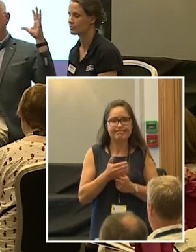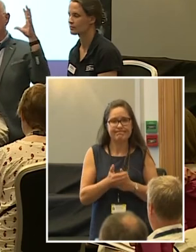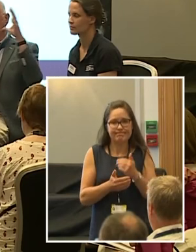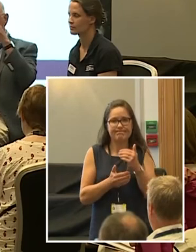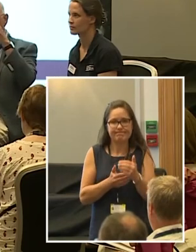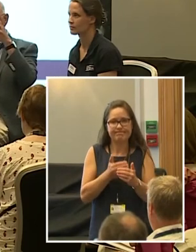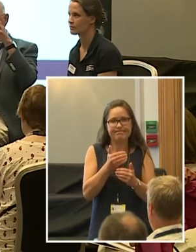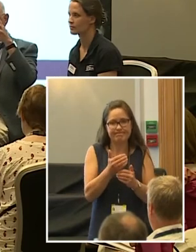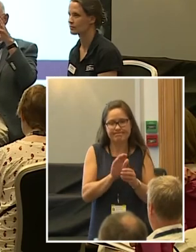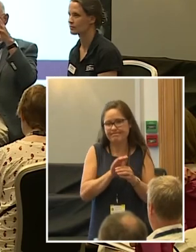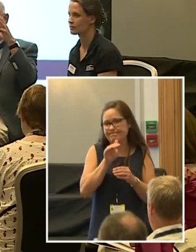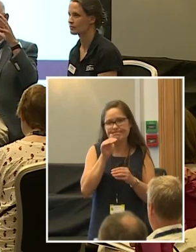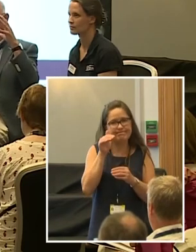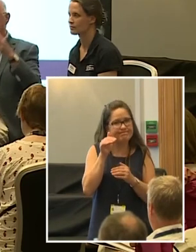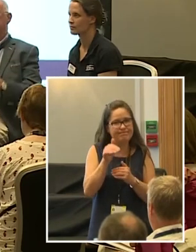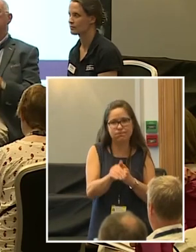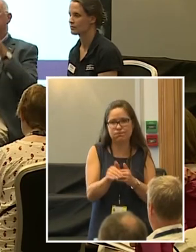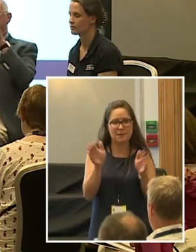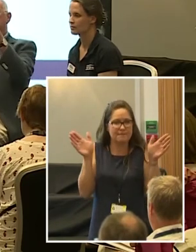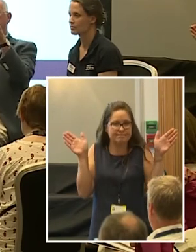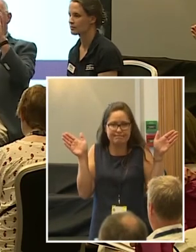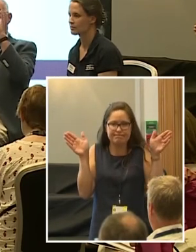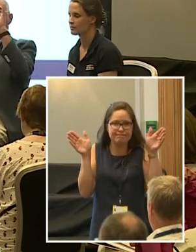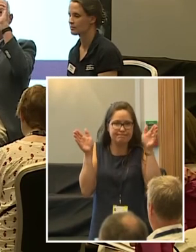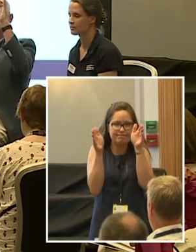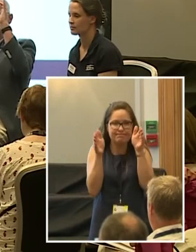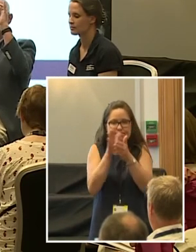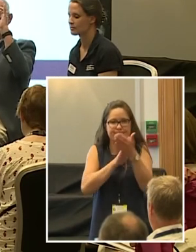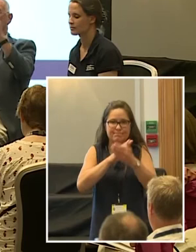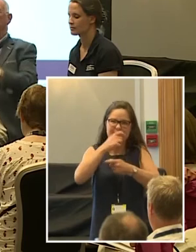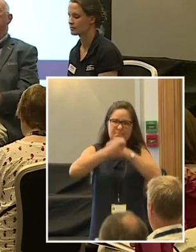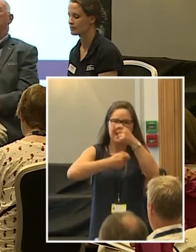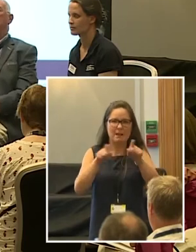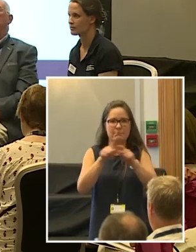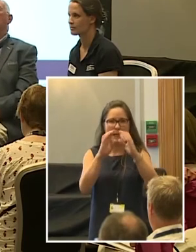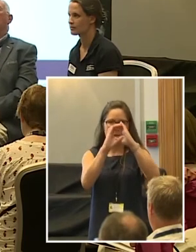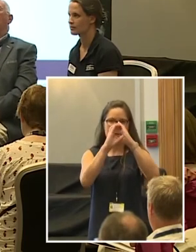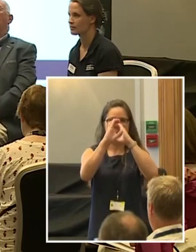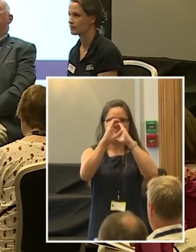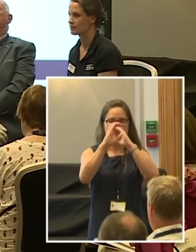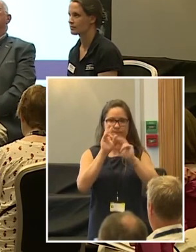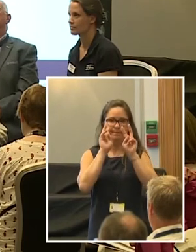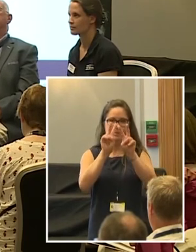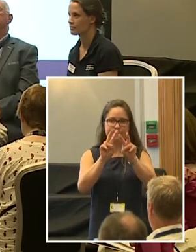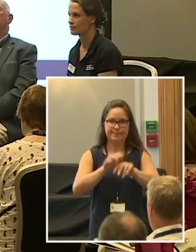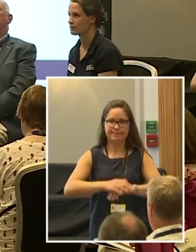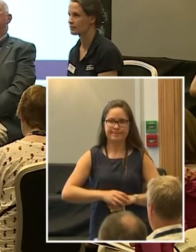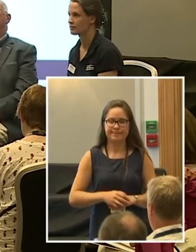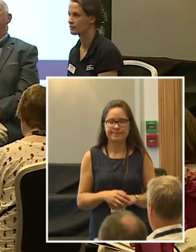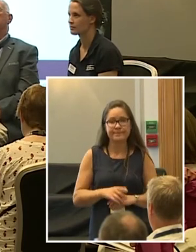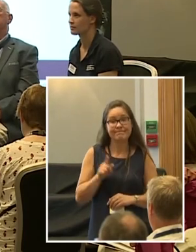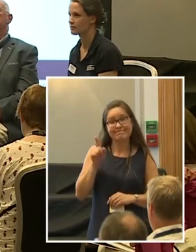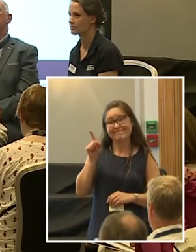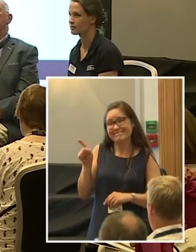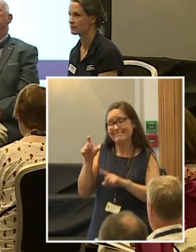just move in. So you're looking through, effectively looking through a small tunnel. The DVLA, the